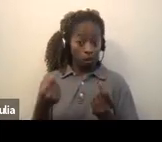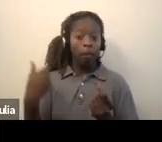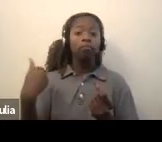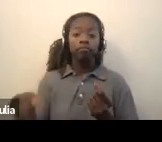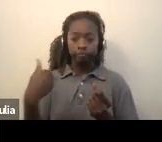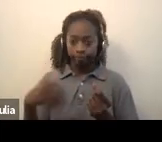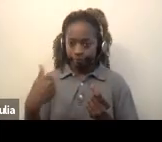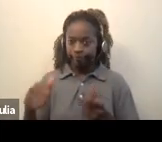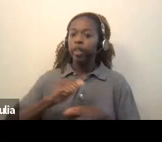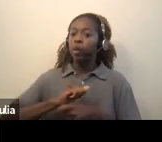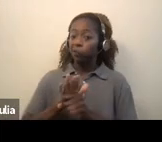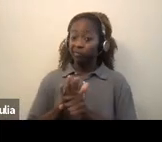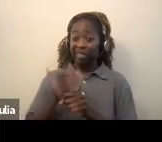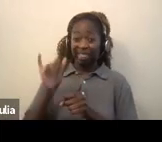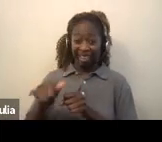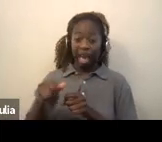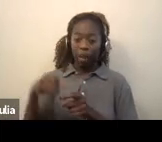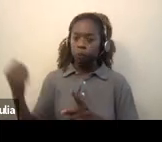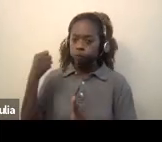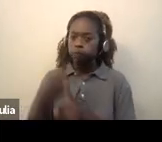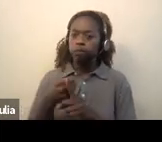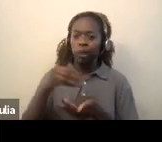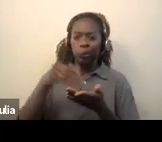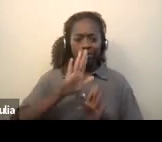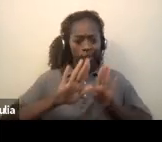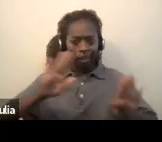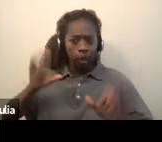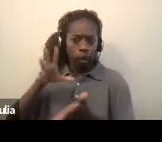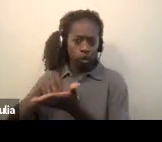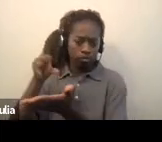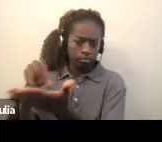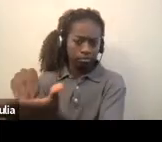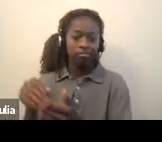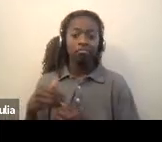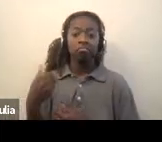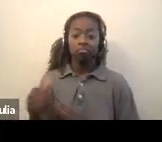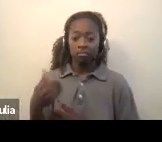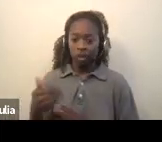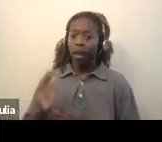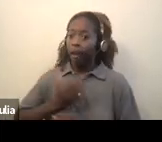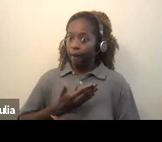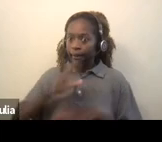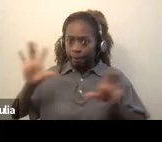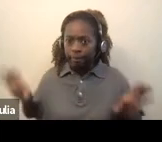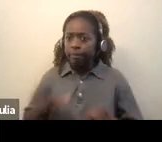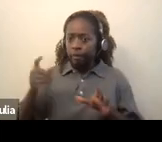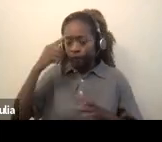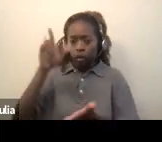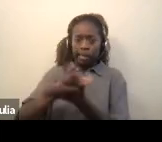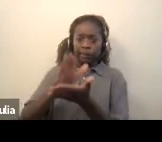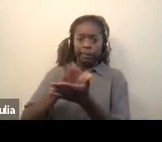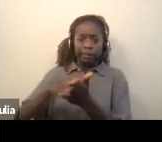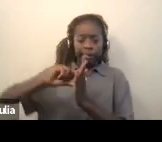pandemic did impact student learning and that our academic acceleration initiatives are necessary to continue closing the